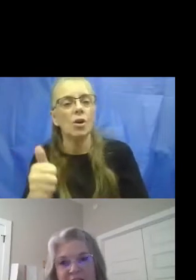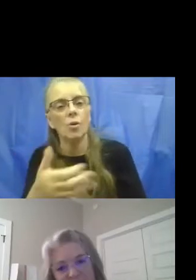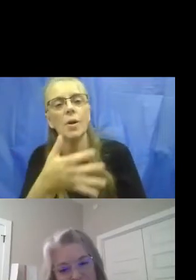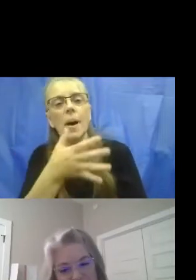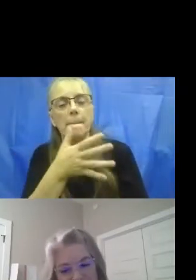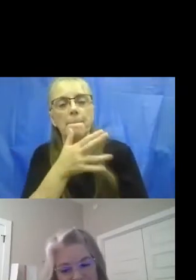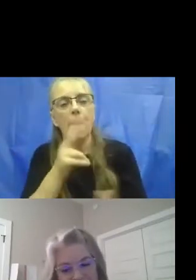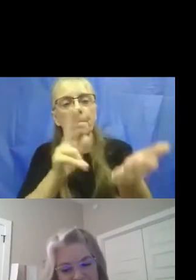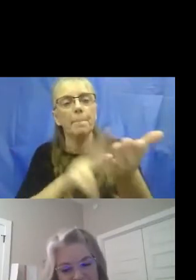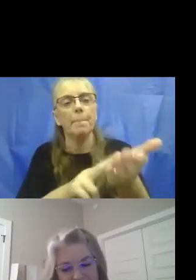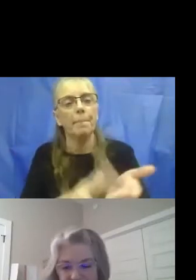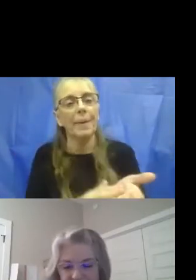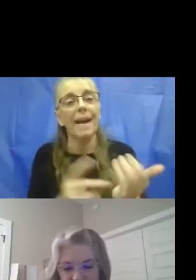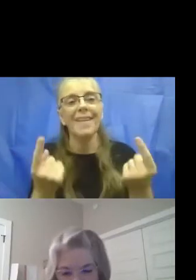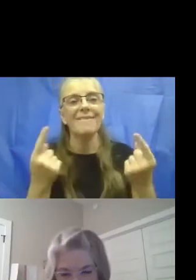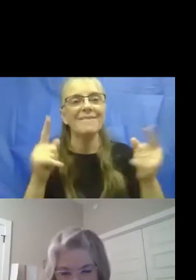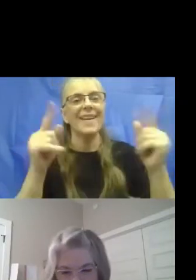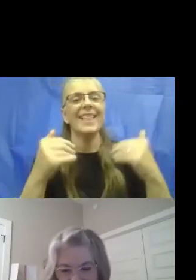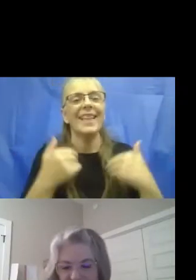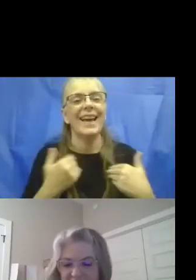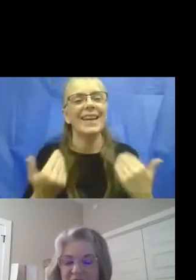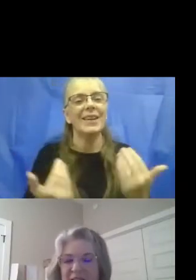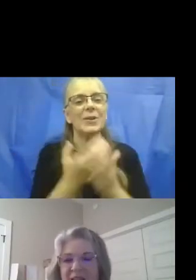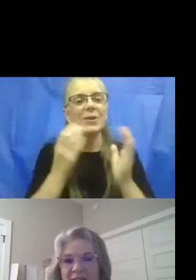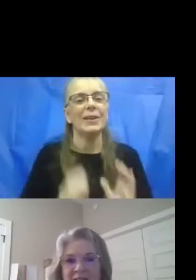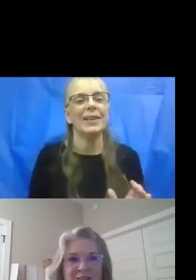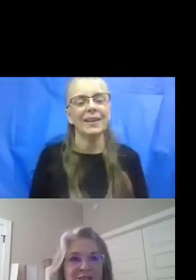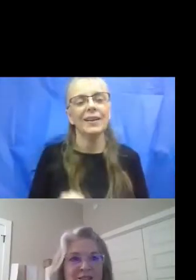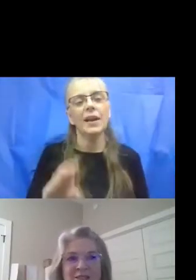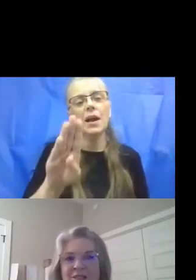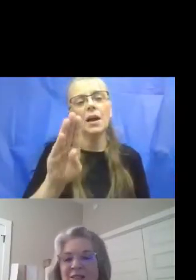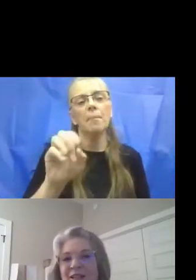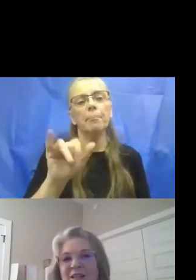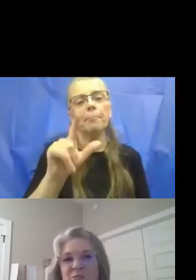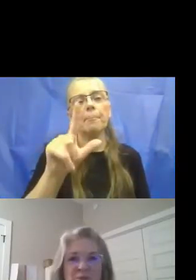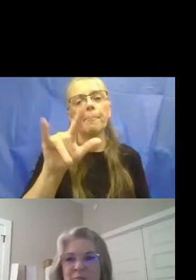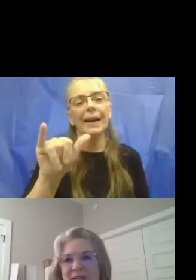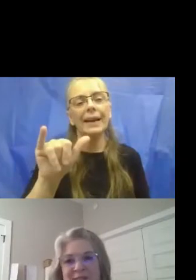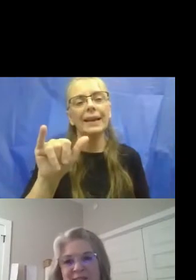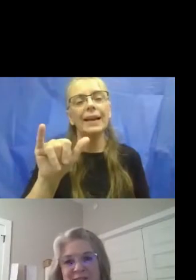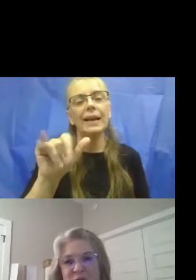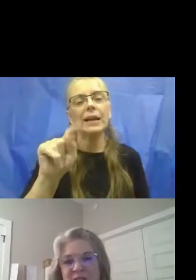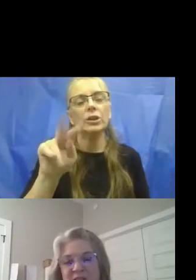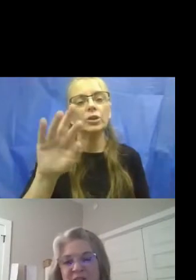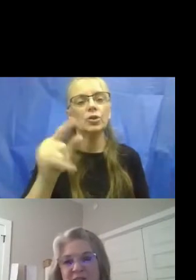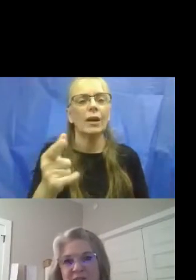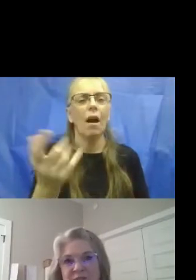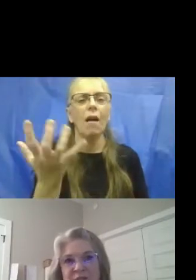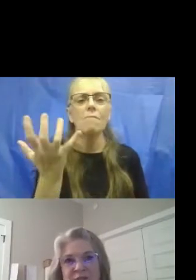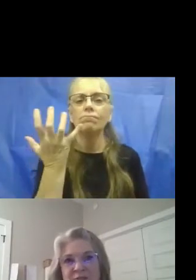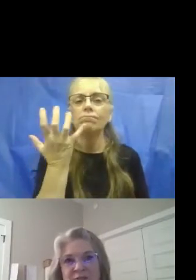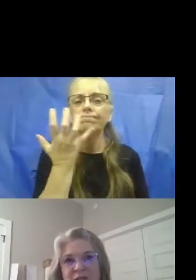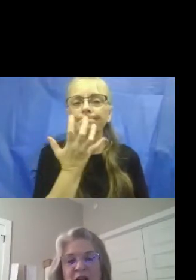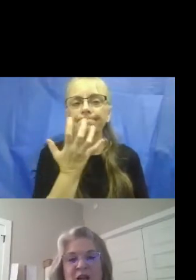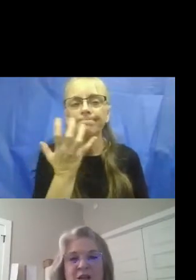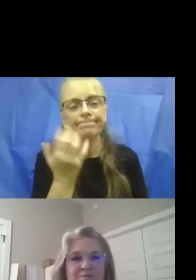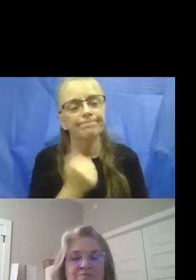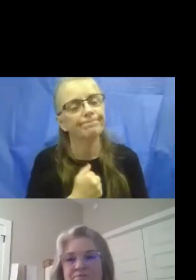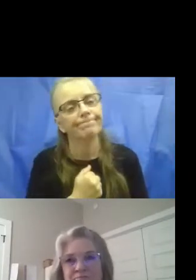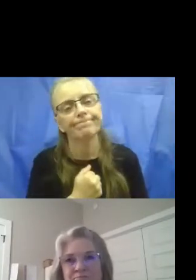I had a new client, Bailey Tribb, and it was amazing. We have